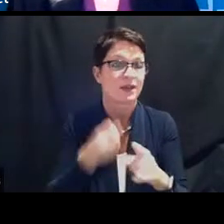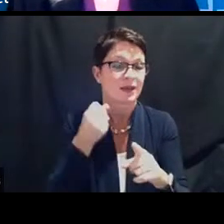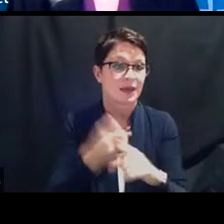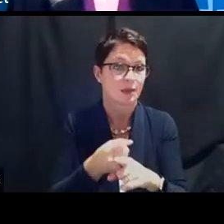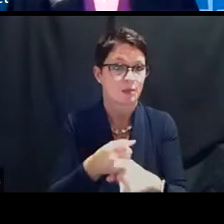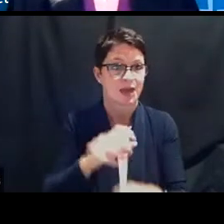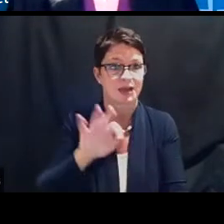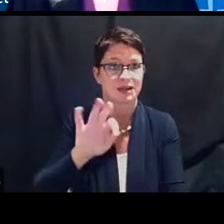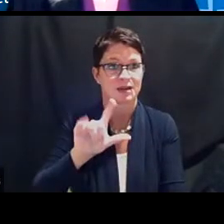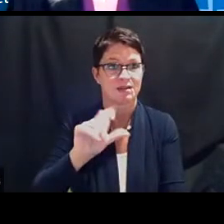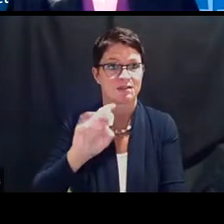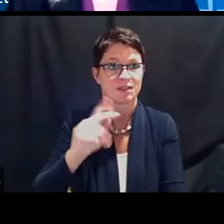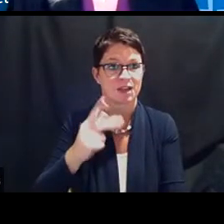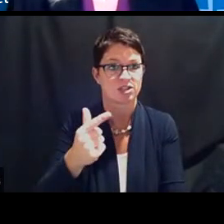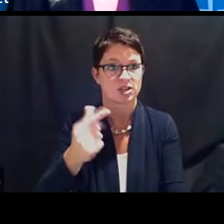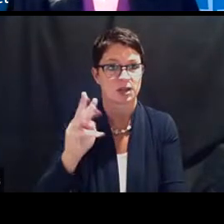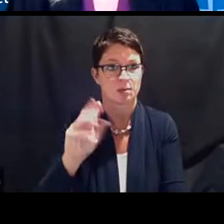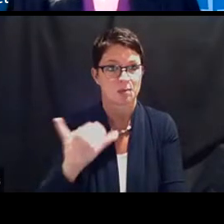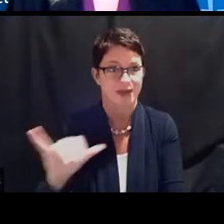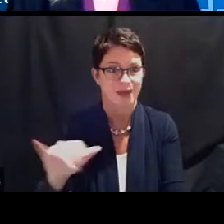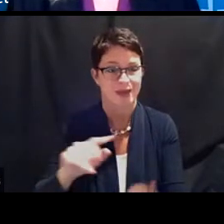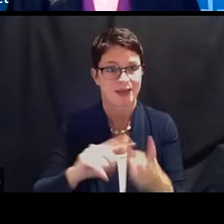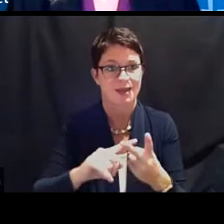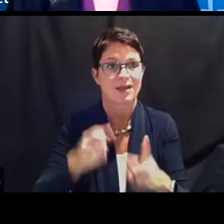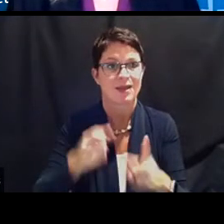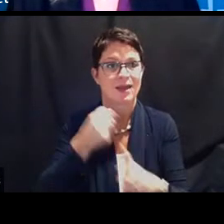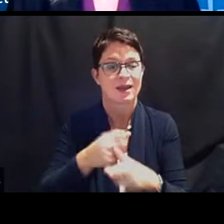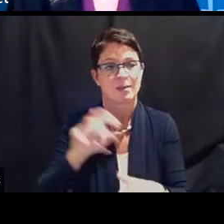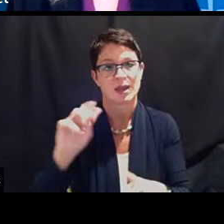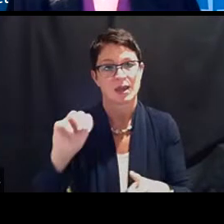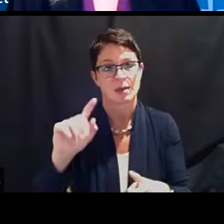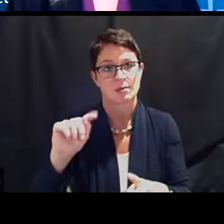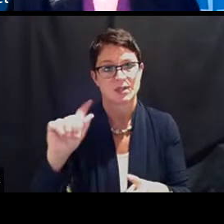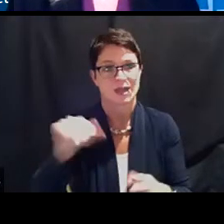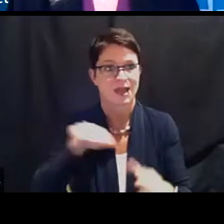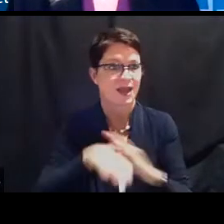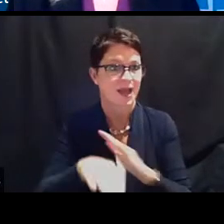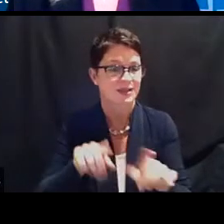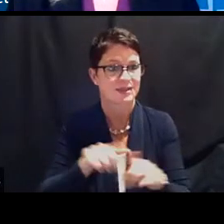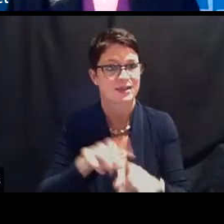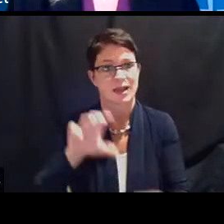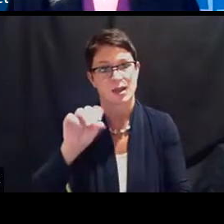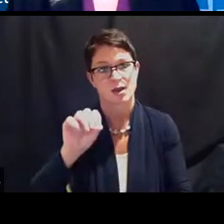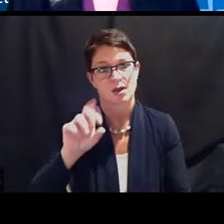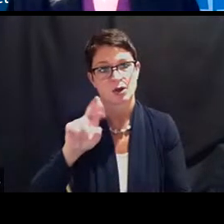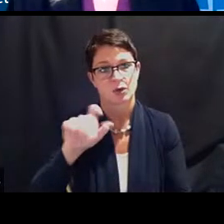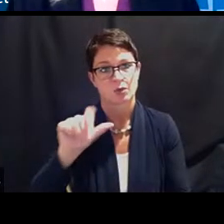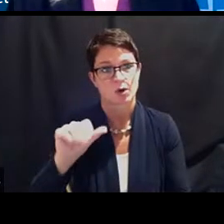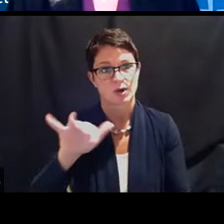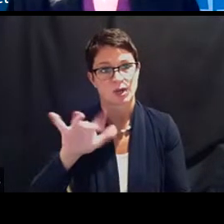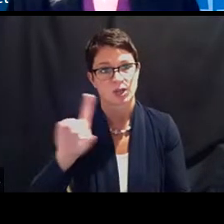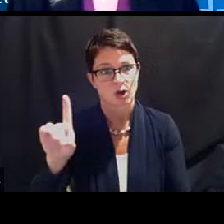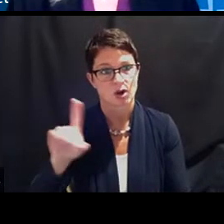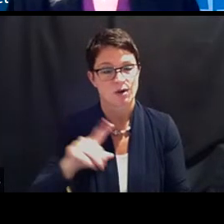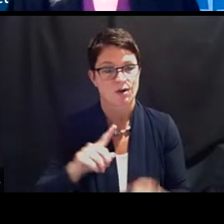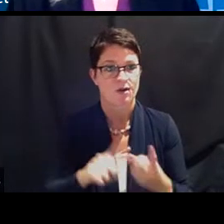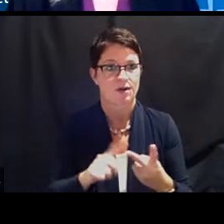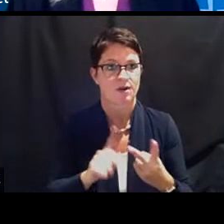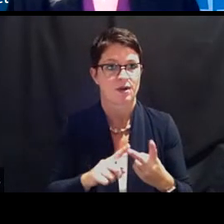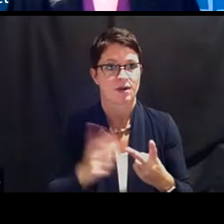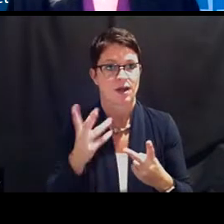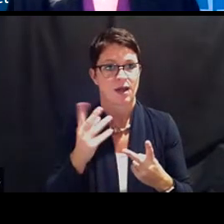Flushing Bay and impact MTA assets like the Corona Yard and the